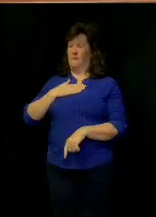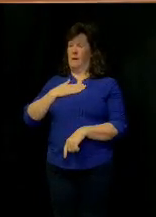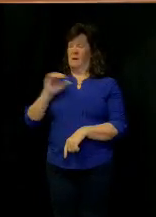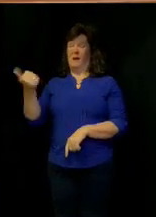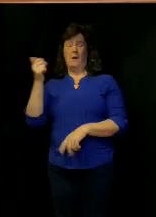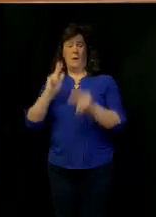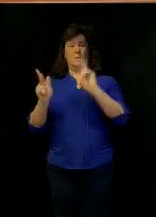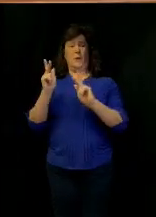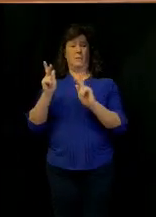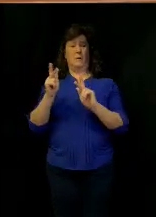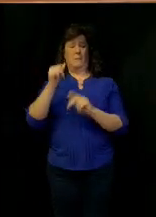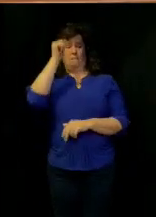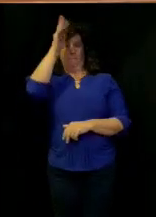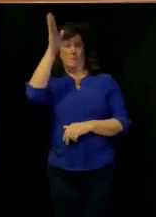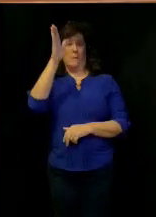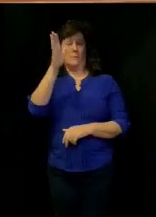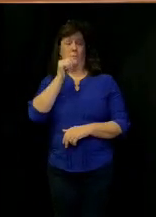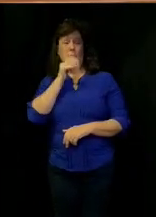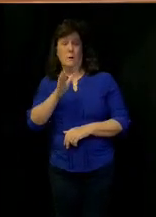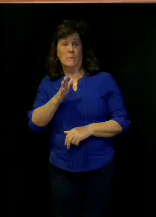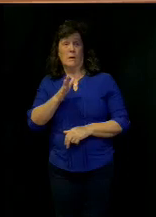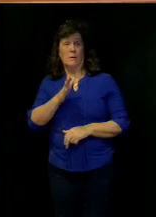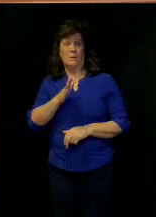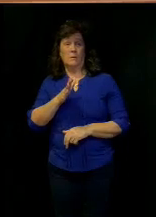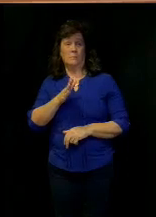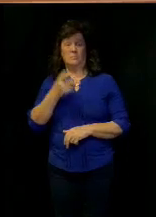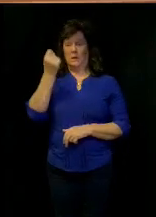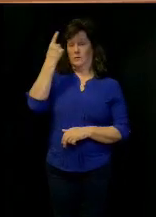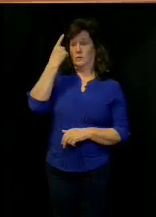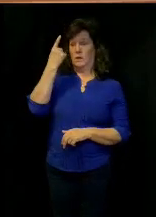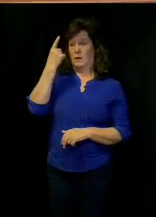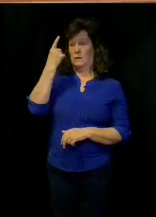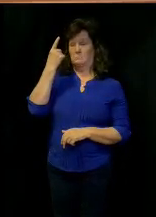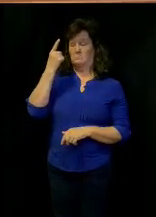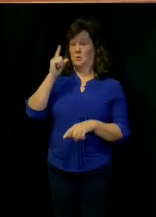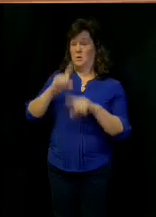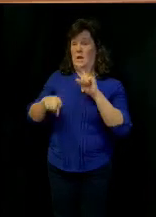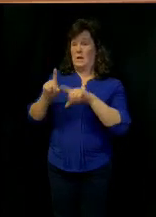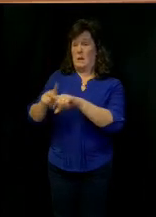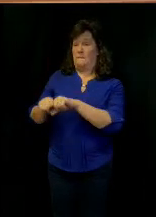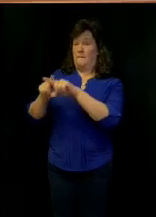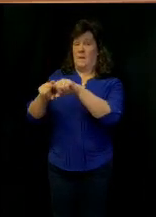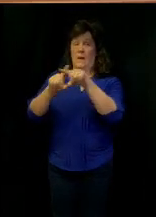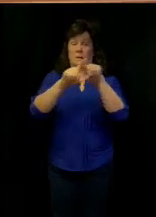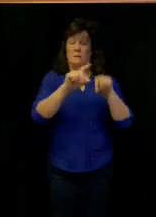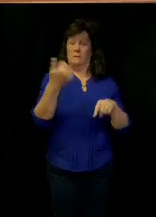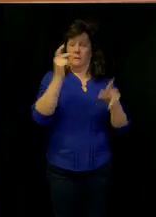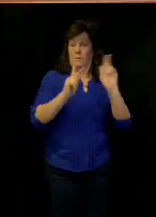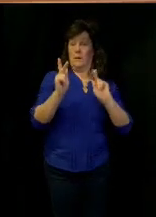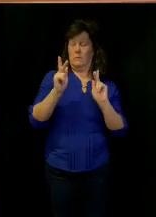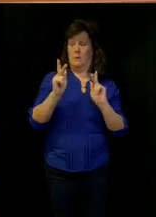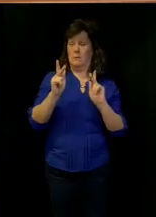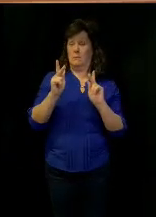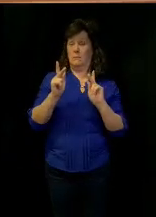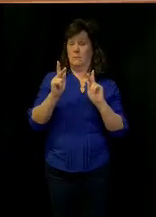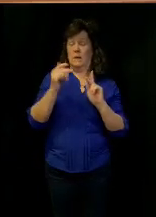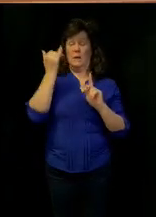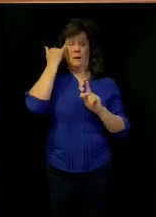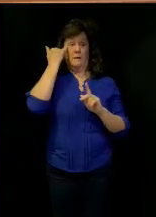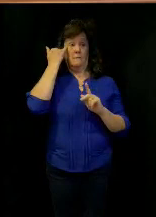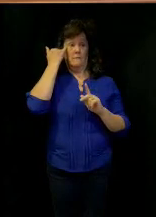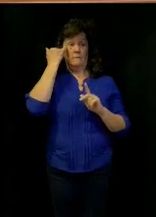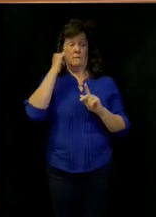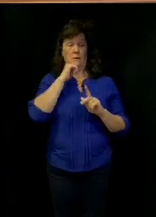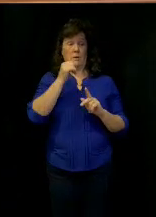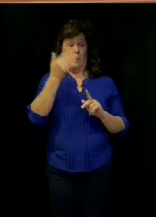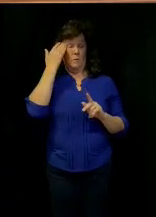You can't depend on Papa's revelation. You got to have your own revelation of who God is. And when you start in this invisible war, if you don't know who you are, listen here, it's going